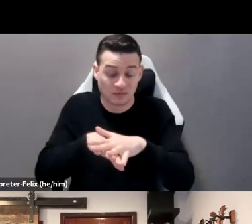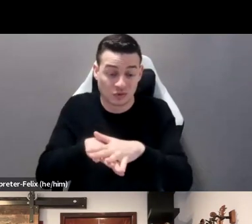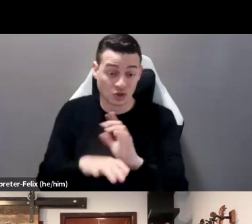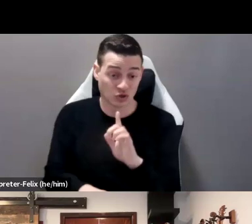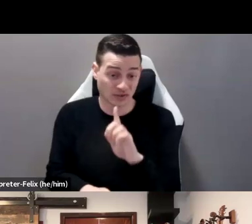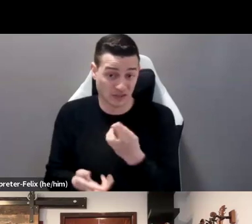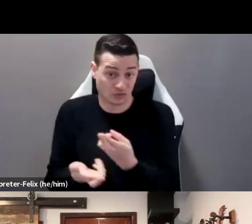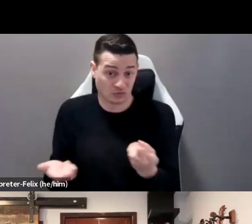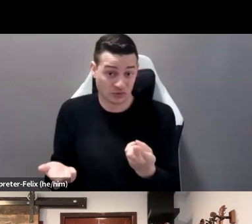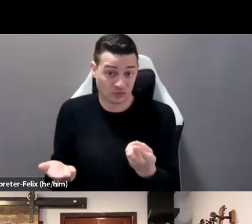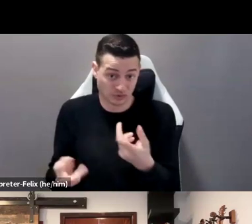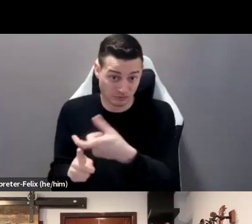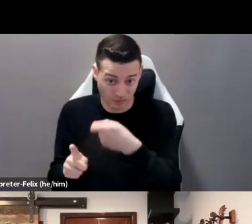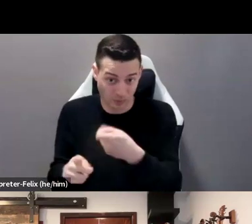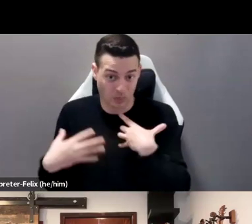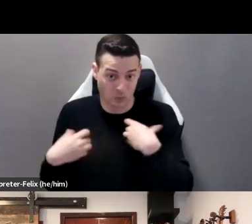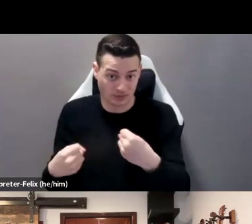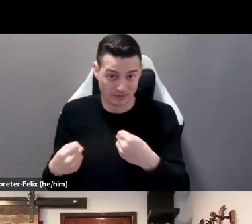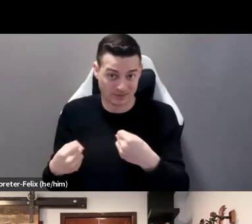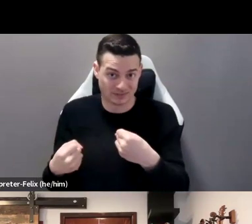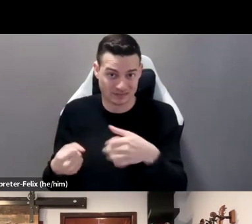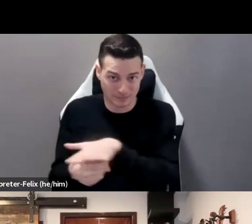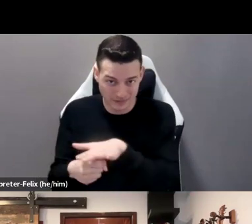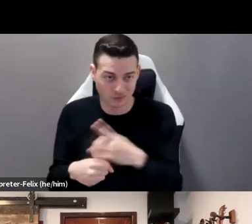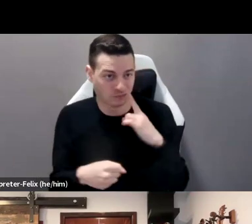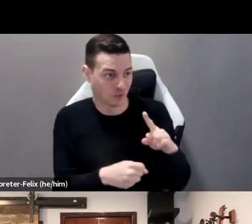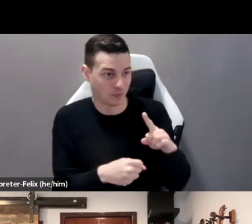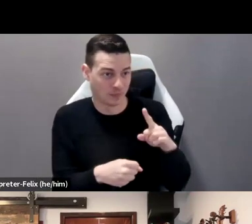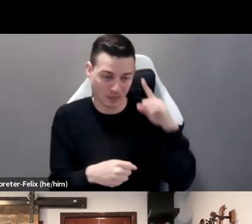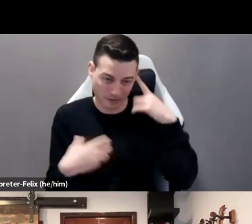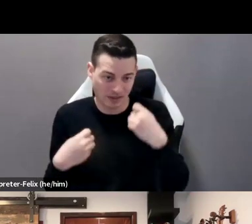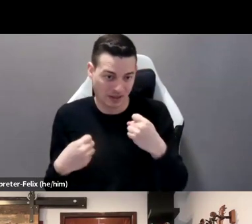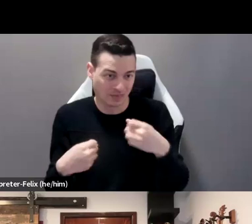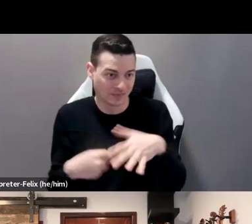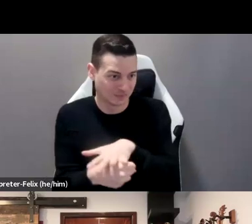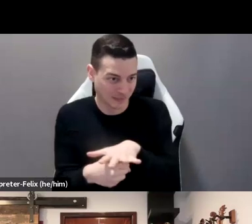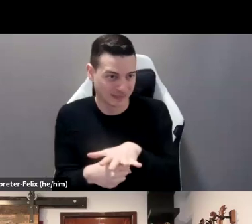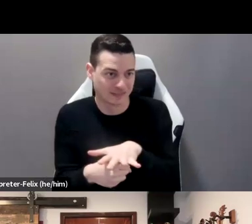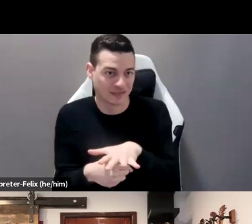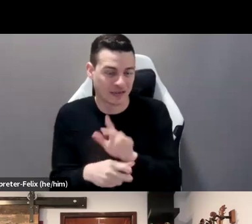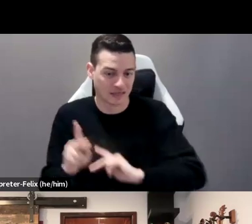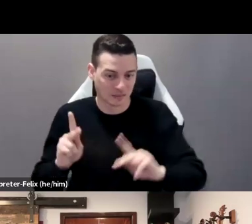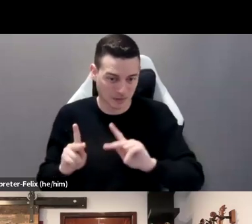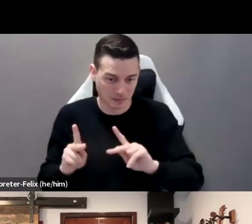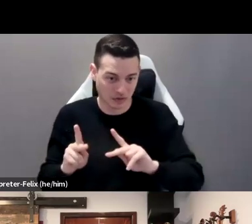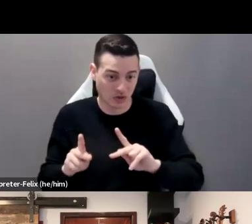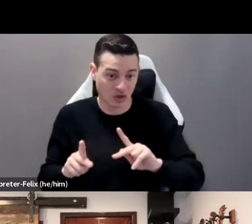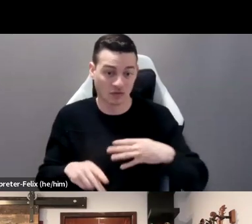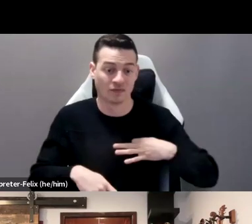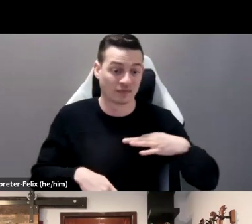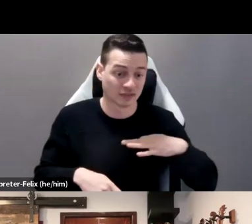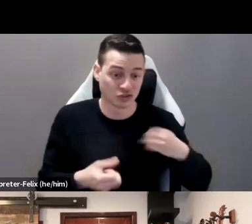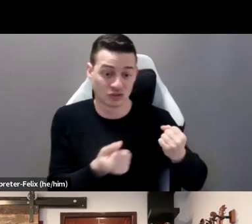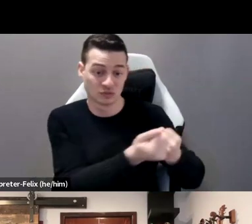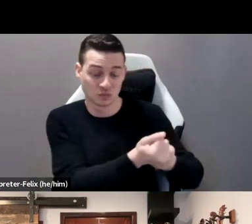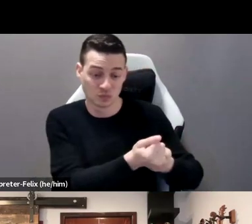prompted out of wellness spaces or mental health services, being like, we need to have a specific space or resources for LGBTQI plus folks. I see